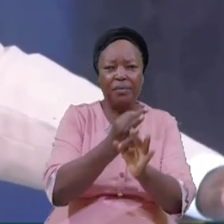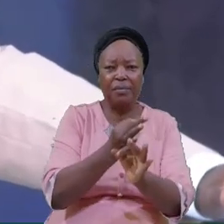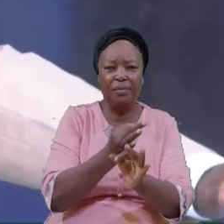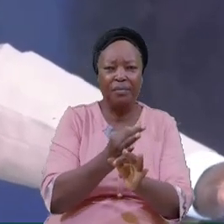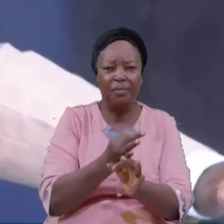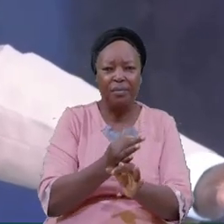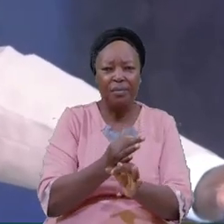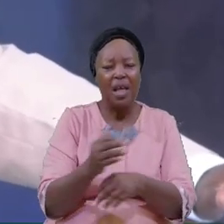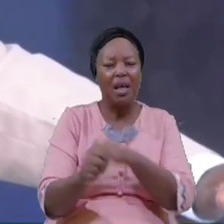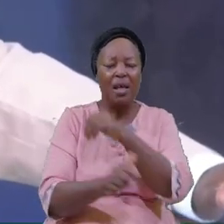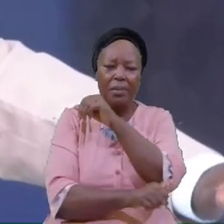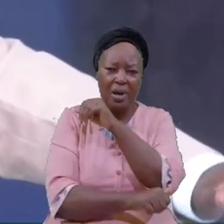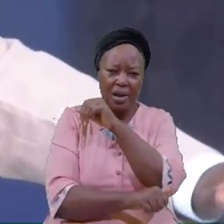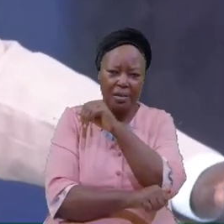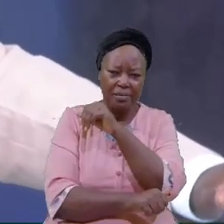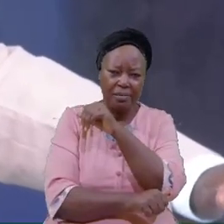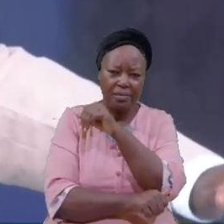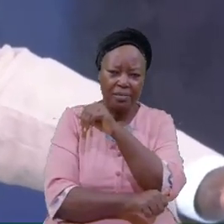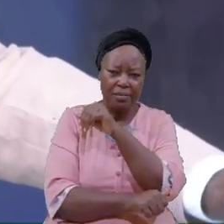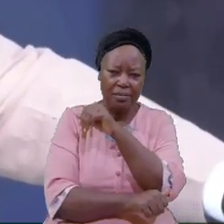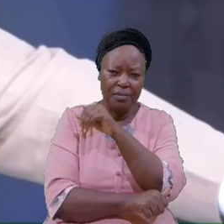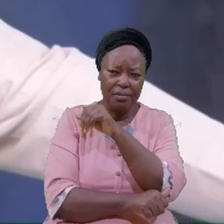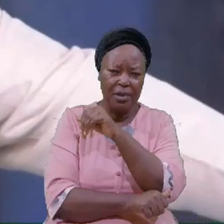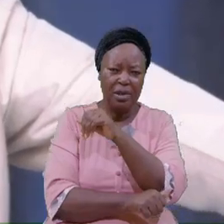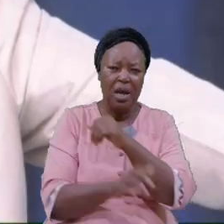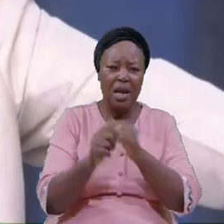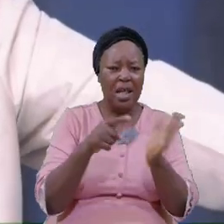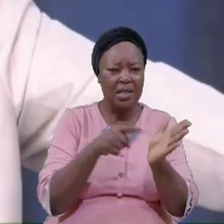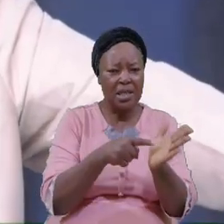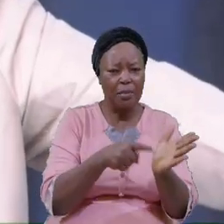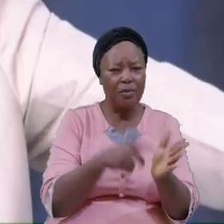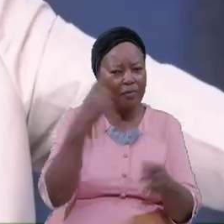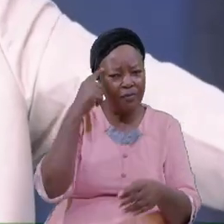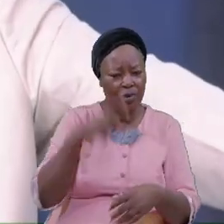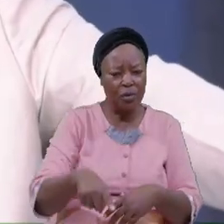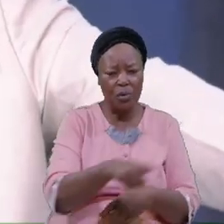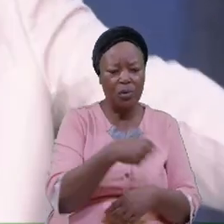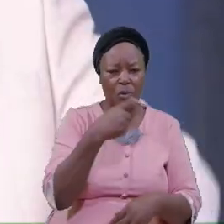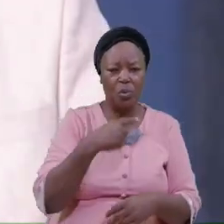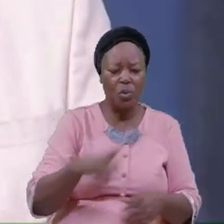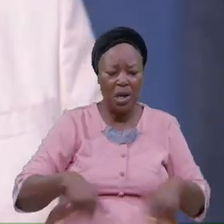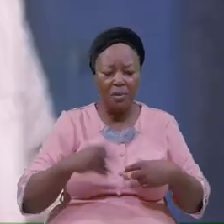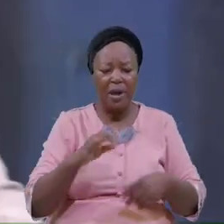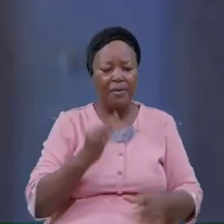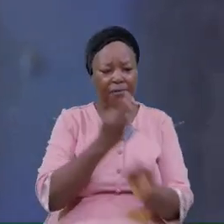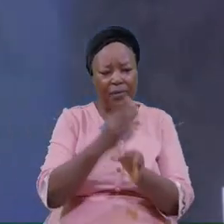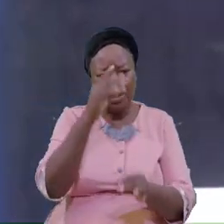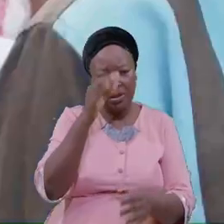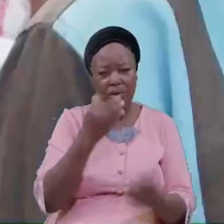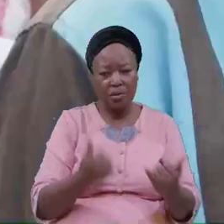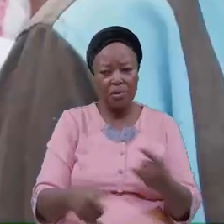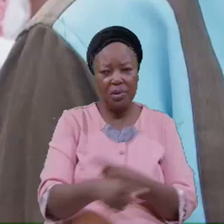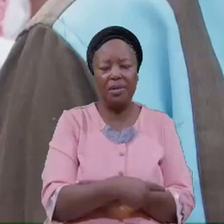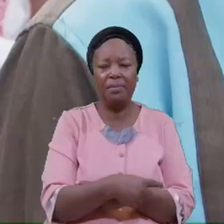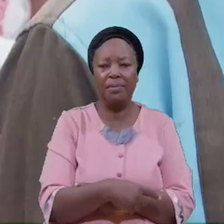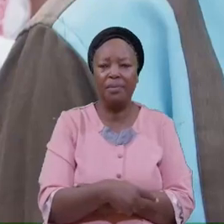Abraham, an example for those who say they live by faith today. Abraham, le père de la foi, est un exemple pour ceux qui